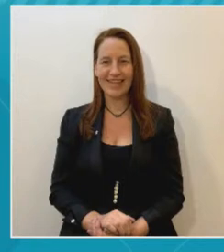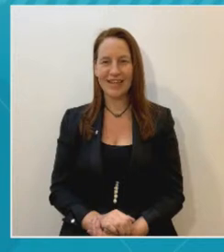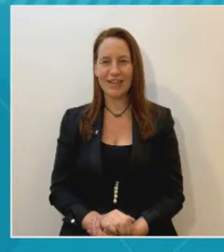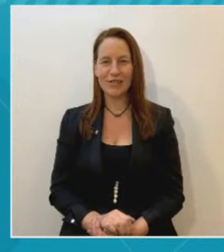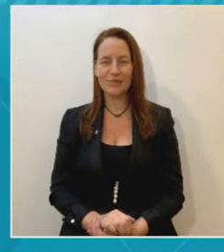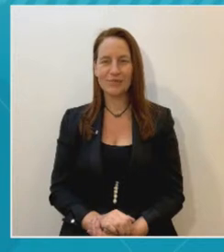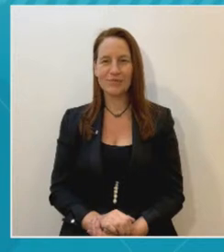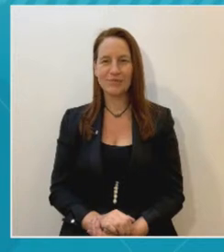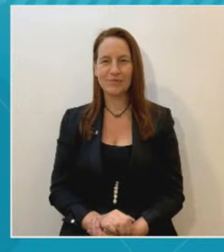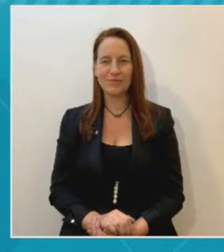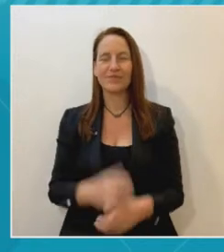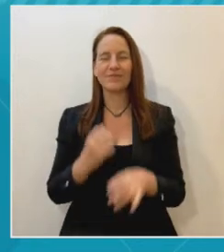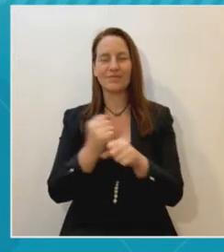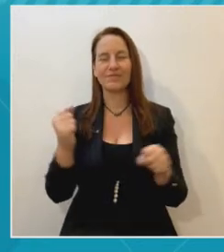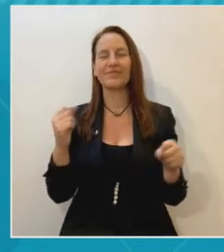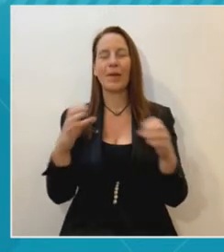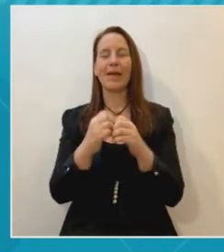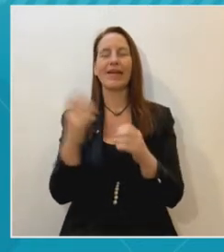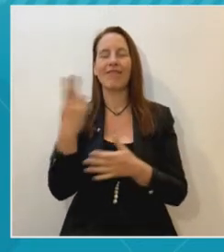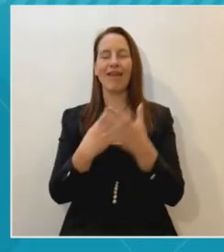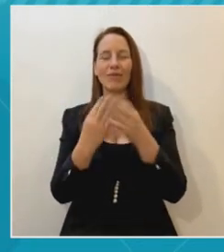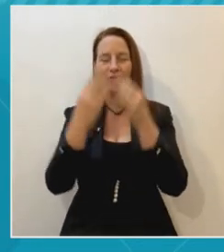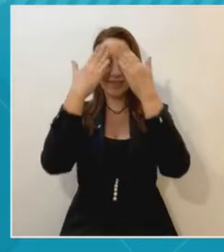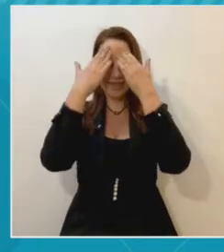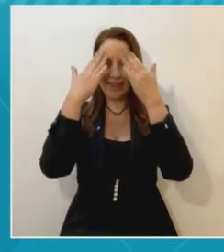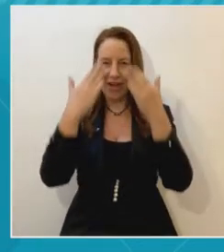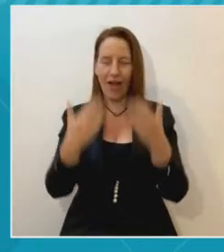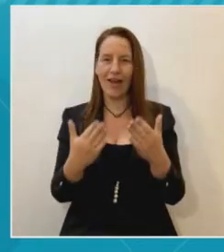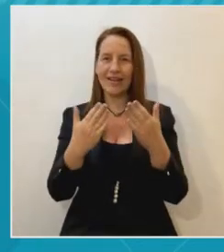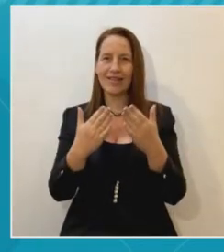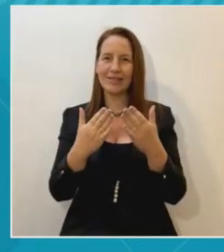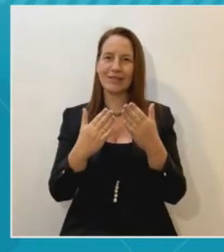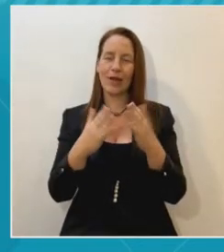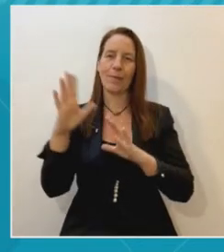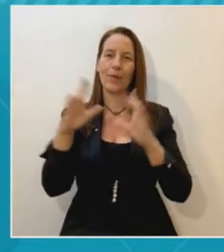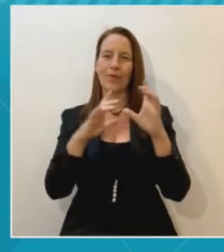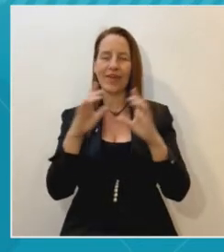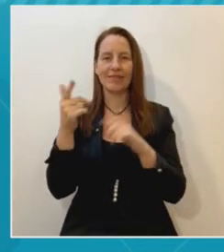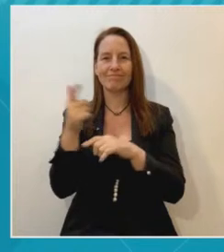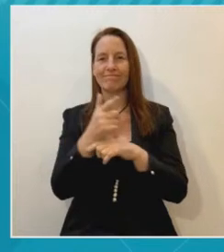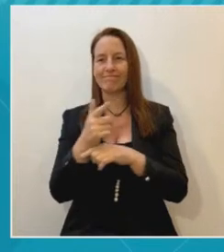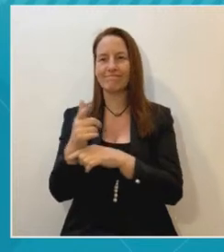Degree of Bachelor of Arts with Honours, Moving Image. Francesca Buckley.